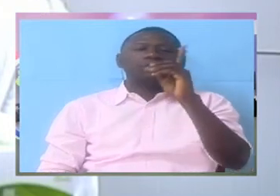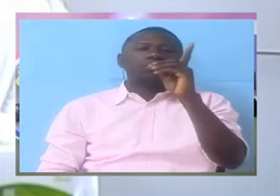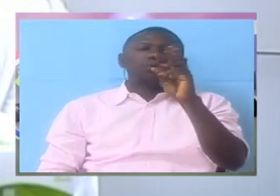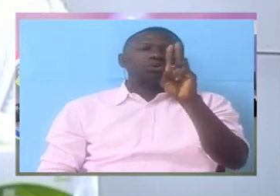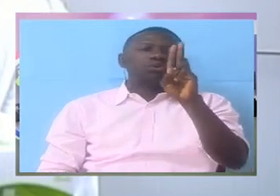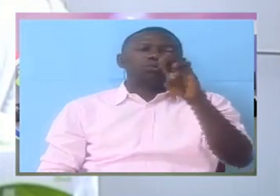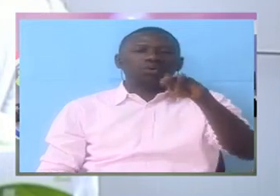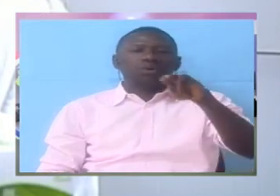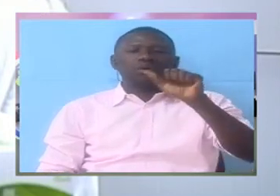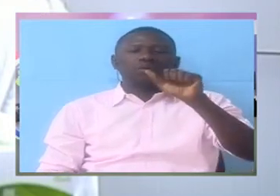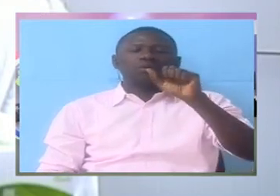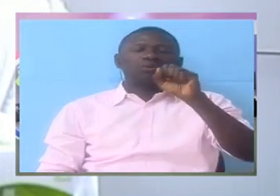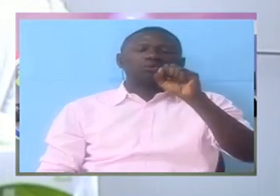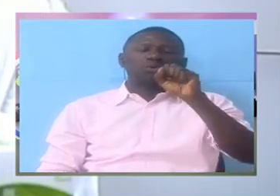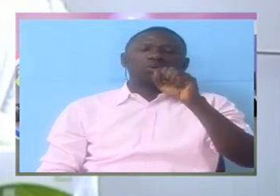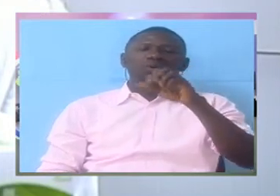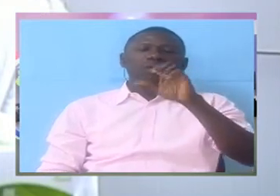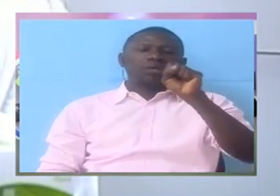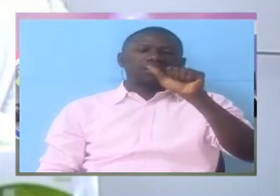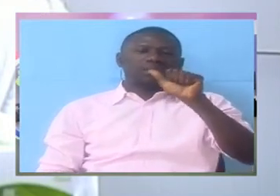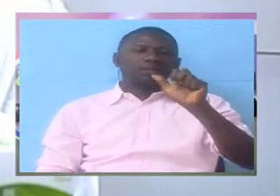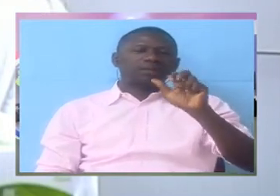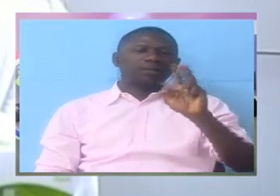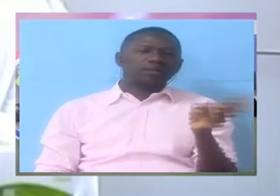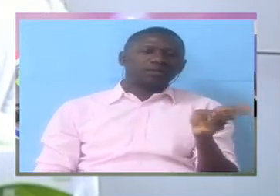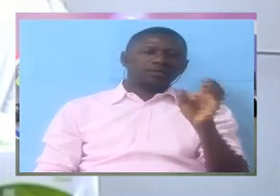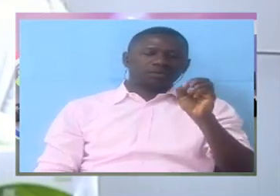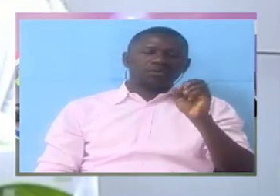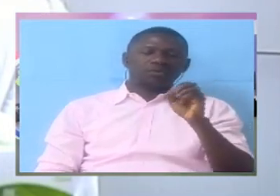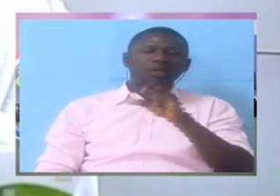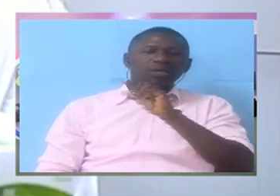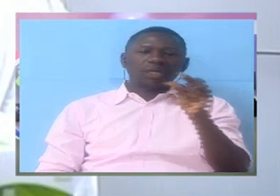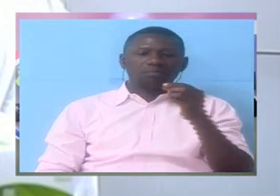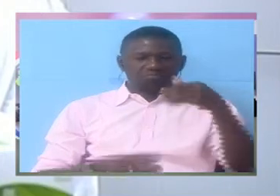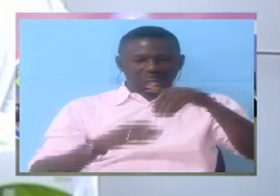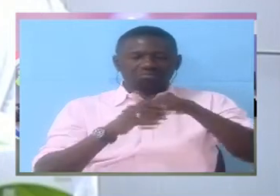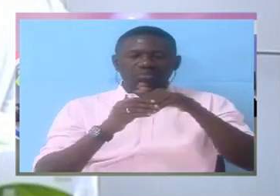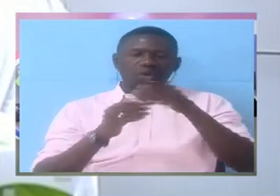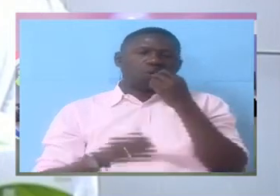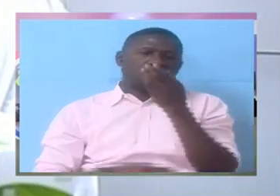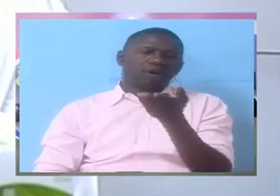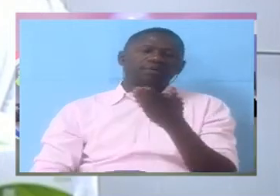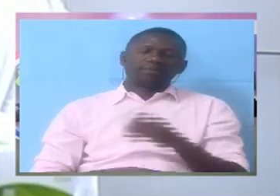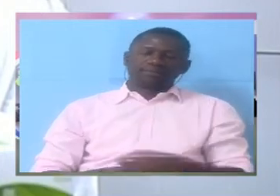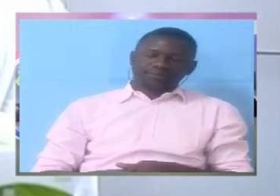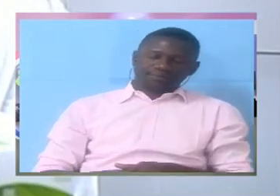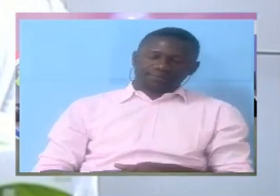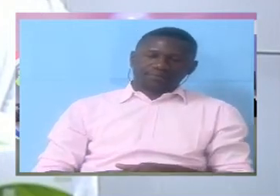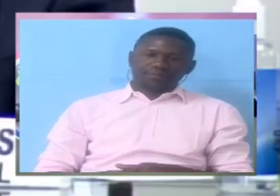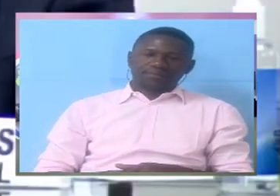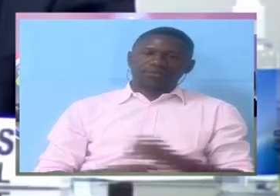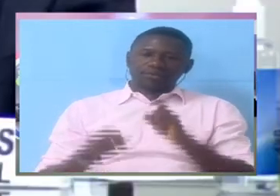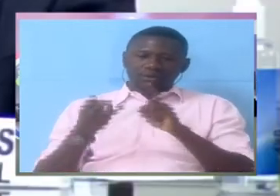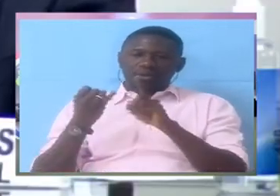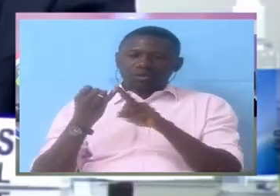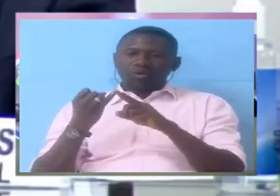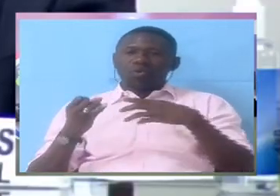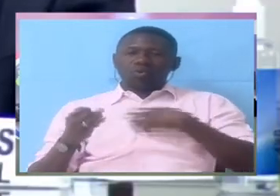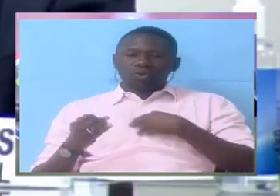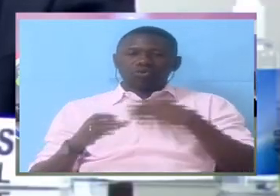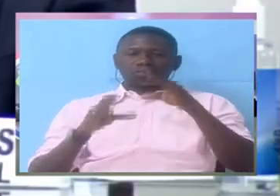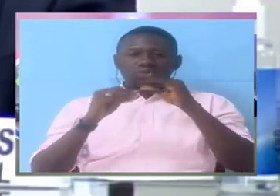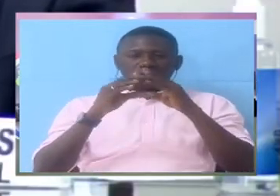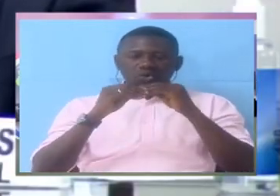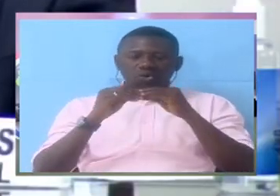mialonko Dumosaho tofota kono. We would also want you to talk about the